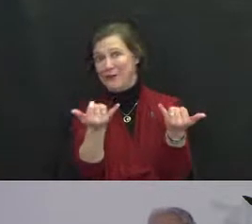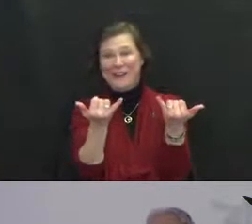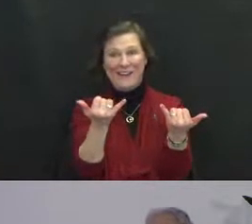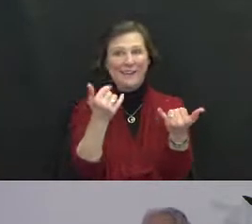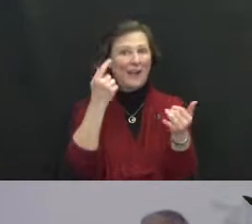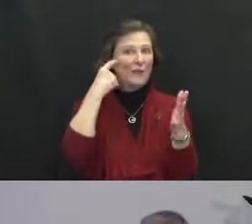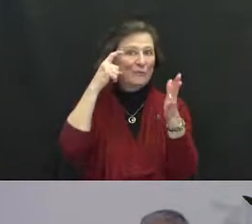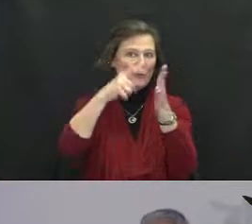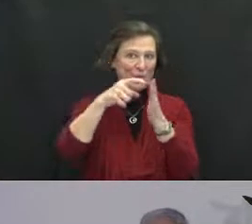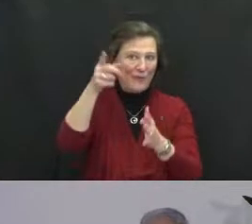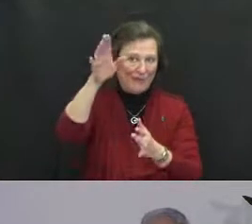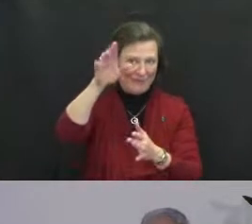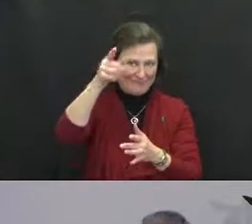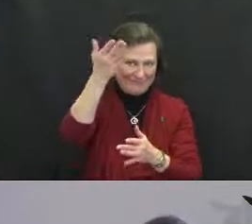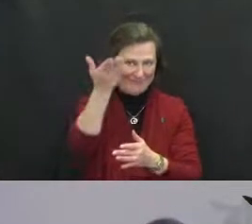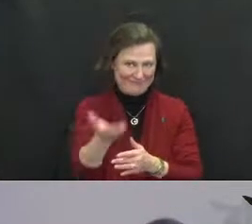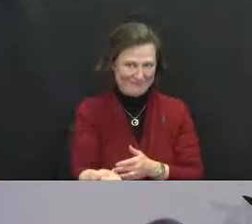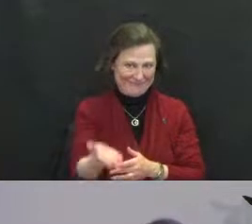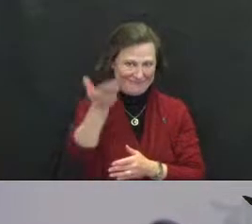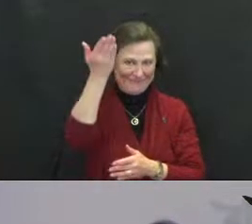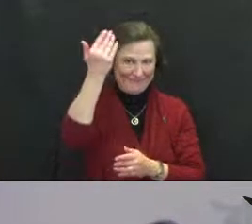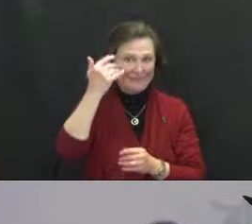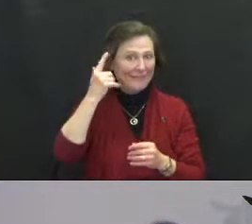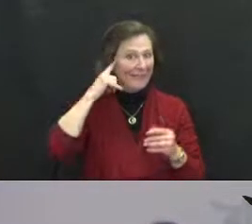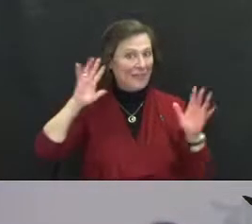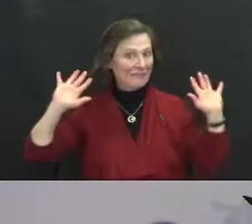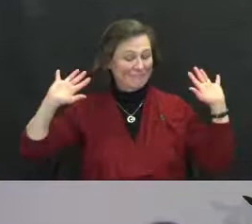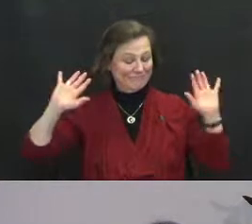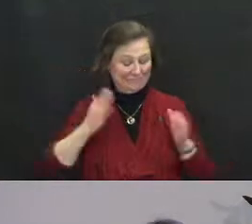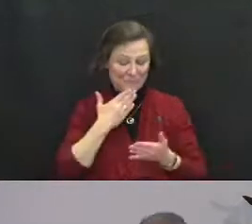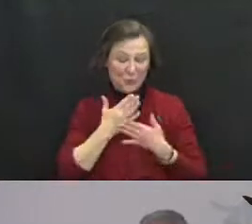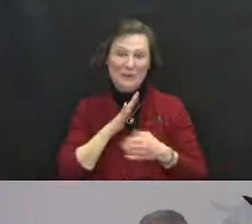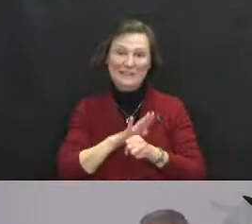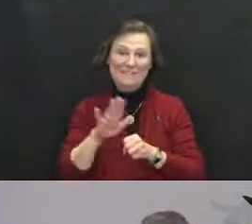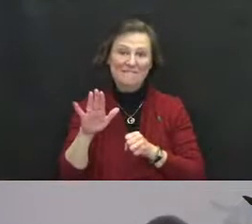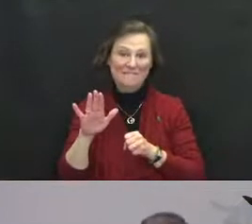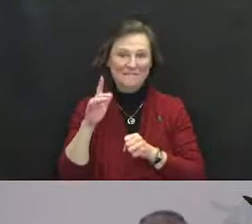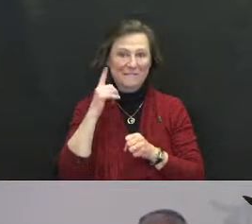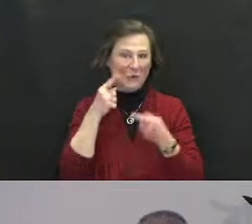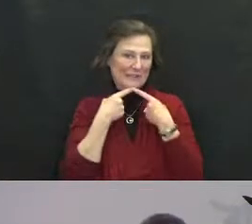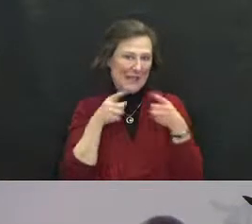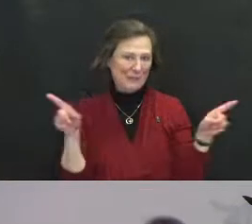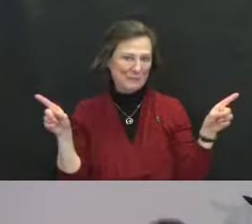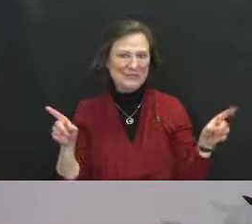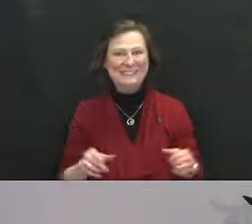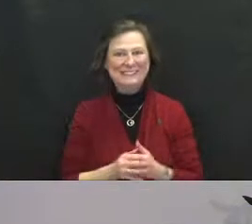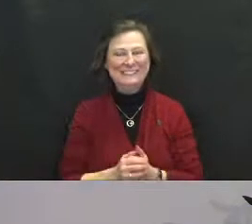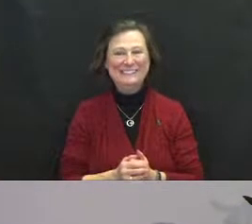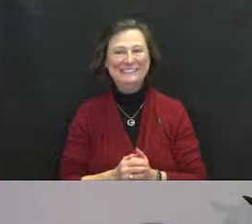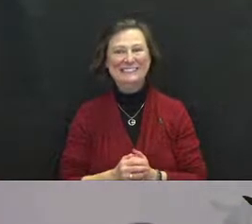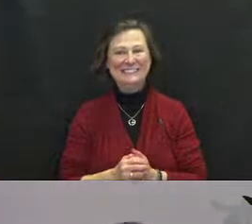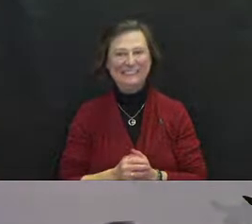your attention to those. I think that's good enough for the announcements.